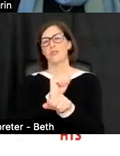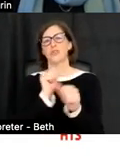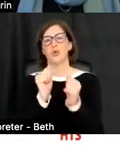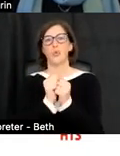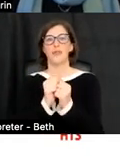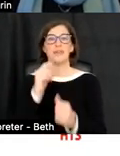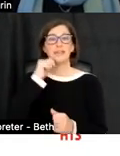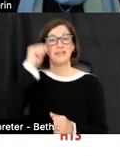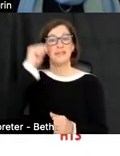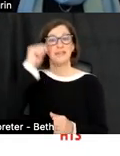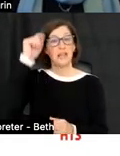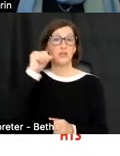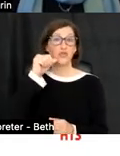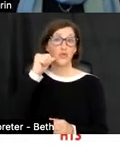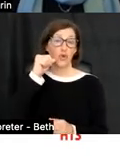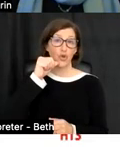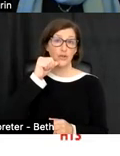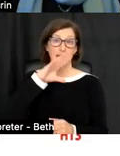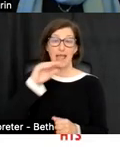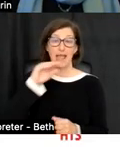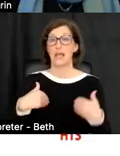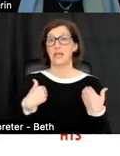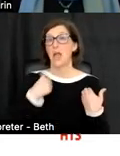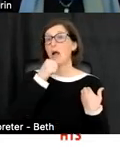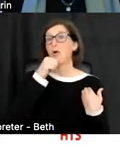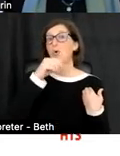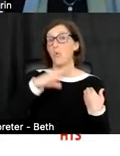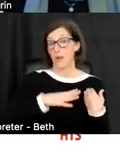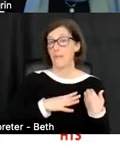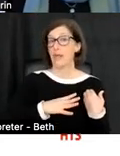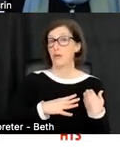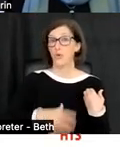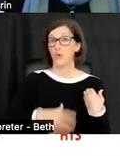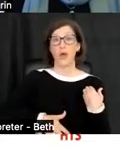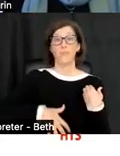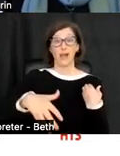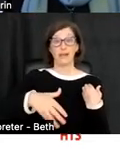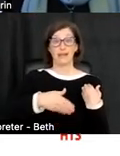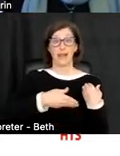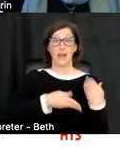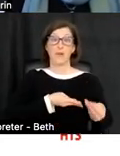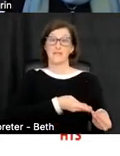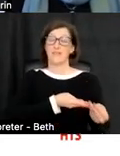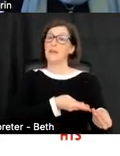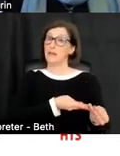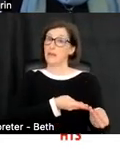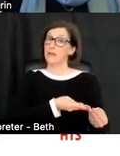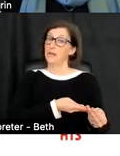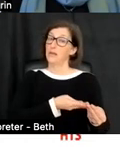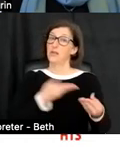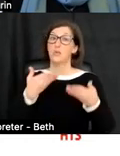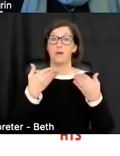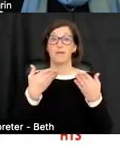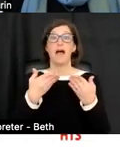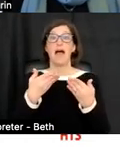adolescent girls and young women who are pregnant and breastfeeding to provide them